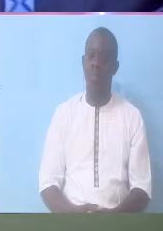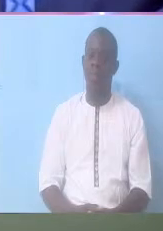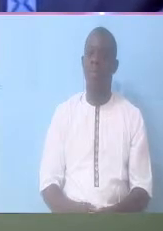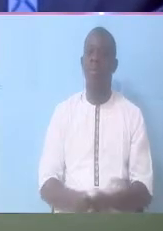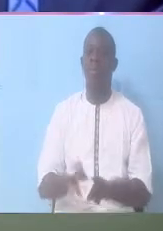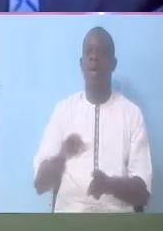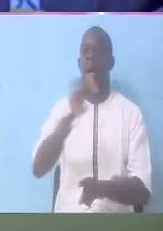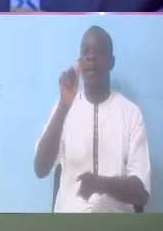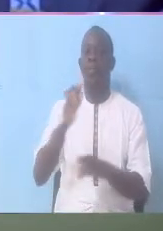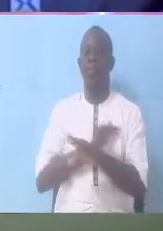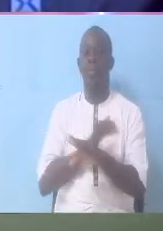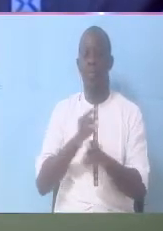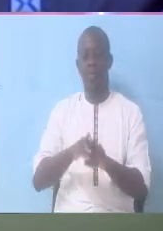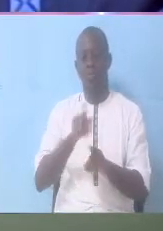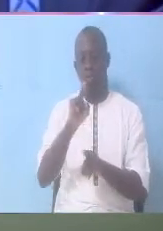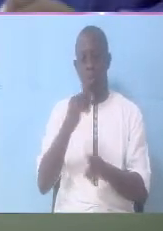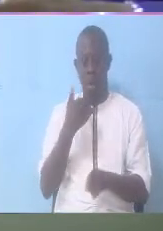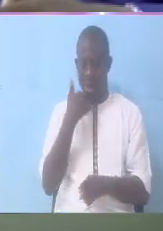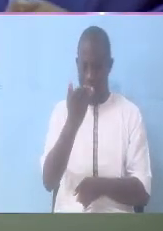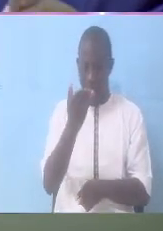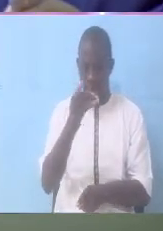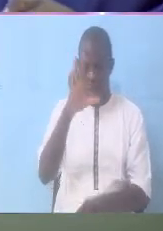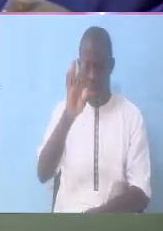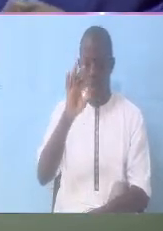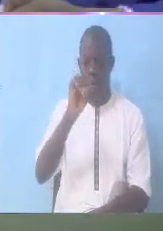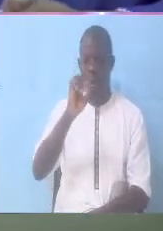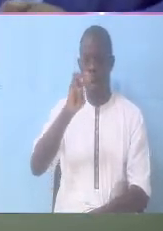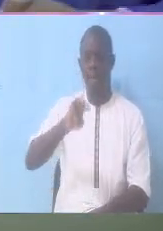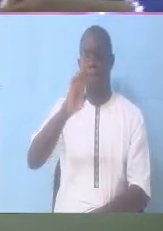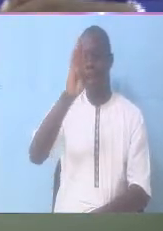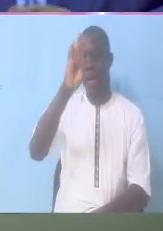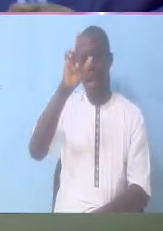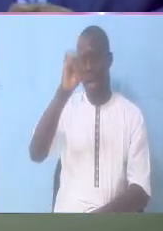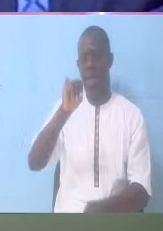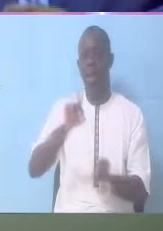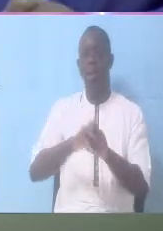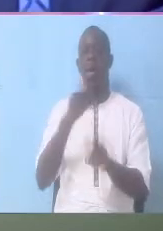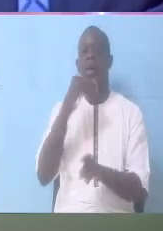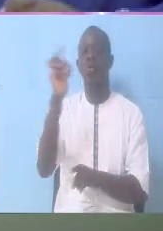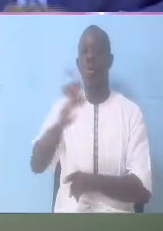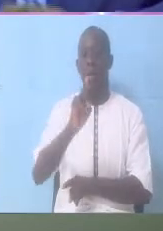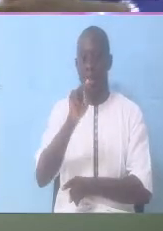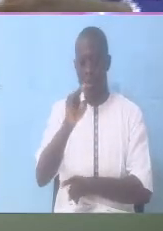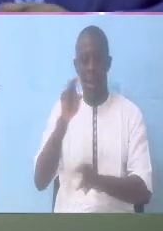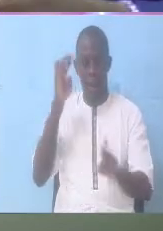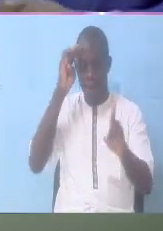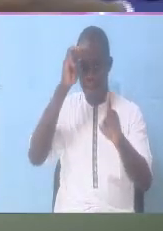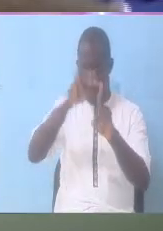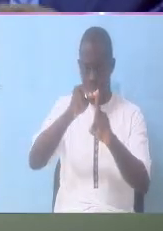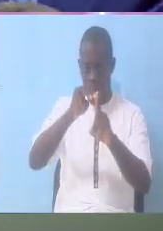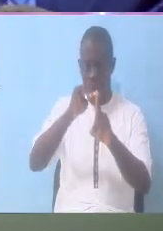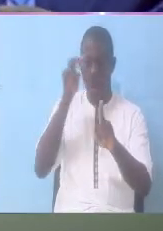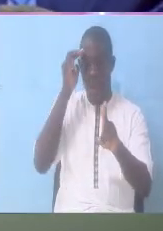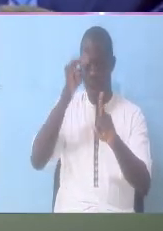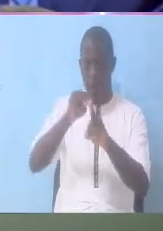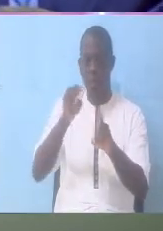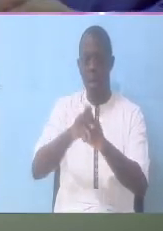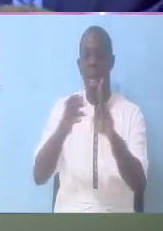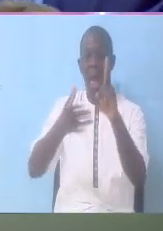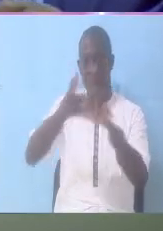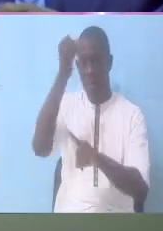the meantime, you had asked Tumbul, what is this mission accomplished? He said you would hear it in the fucking news.